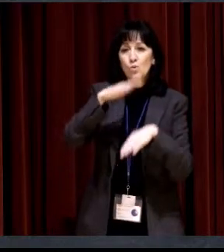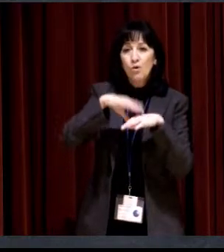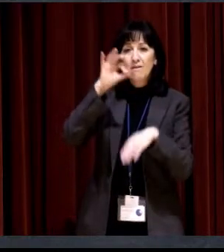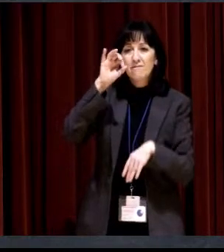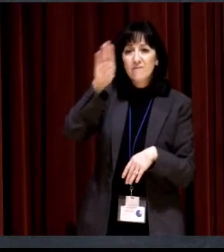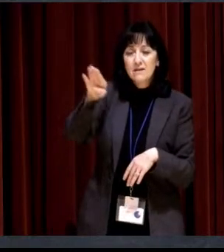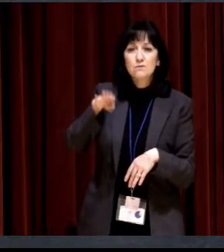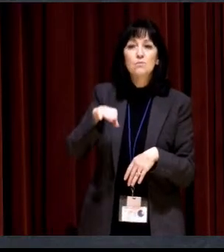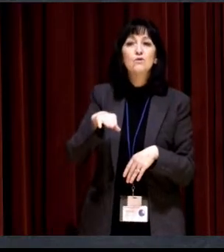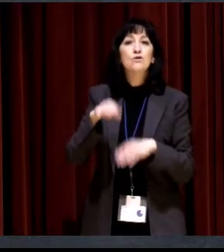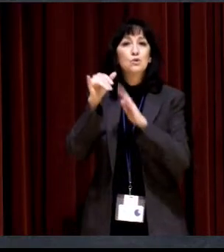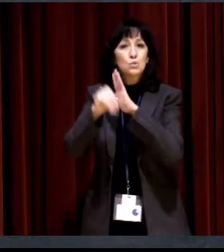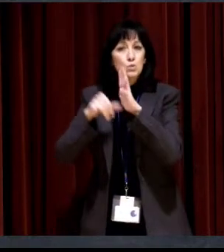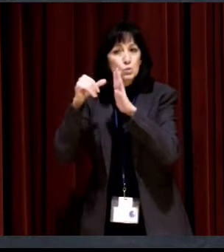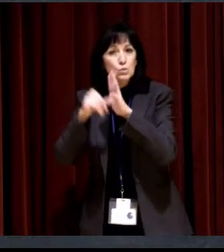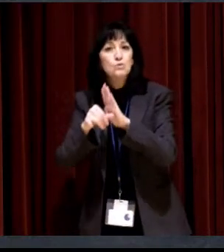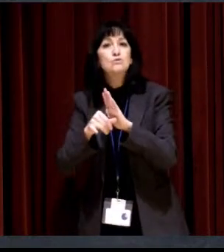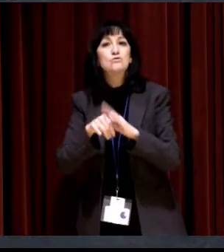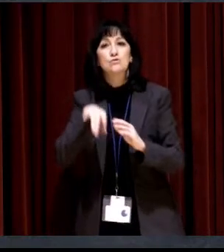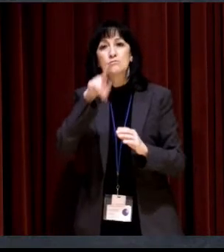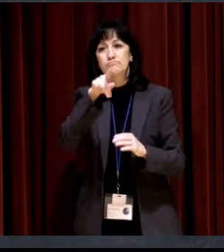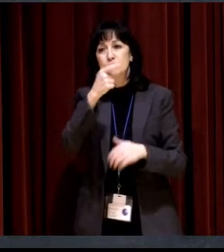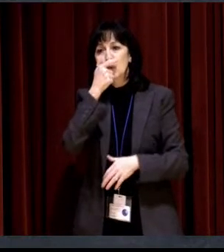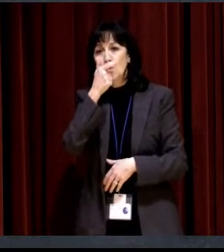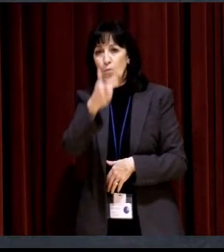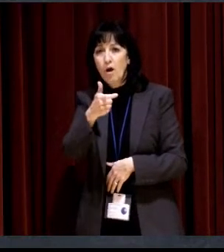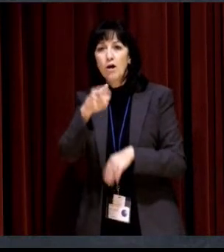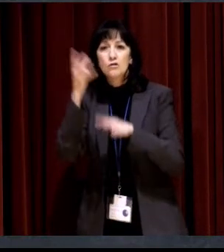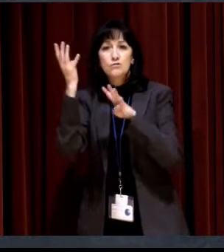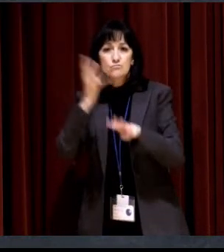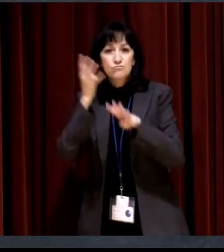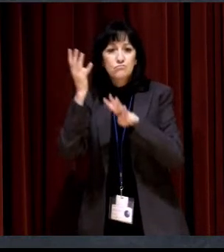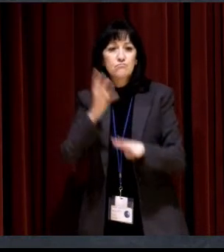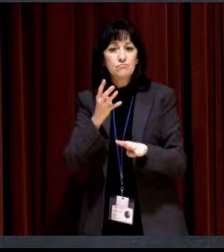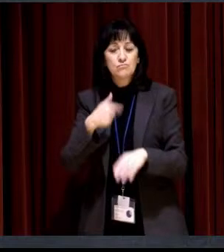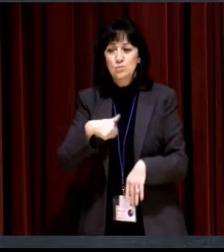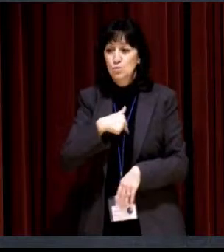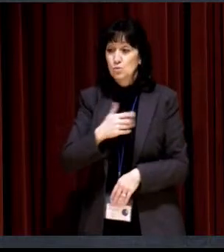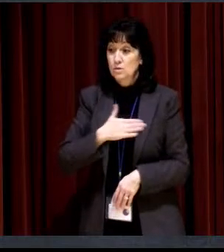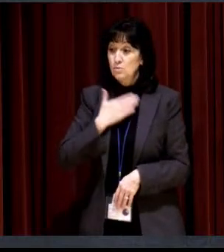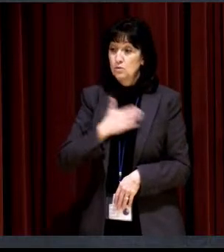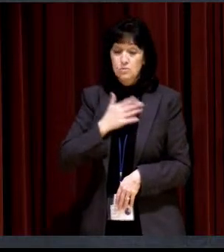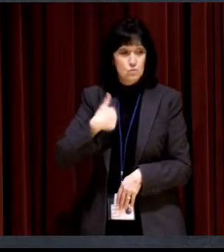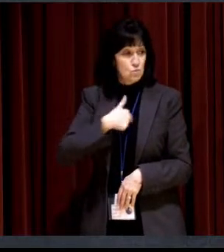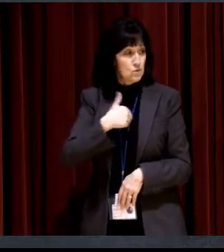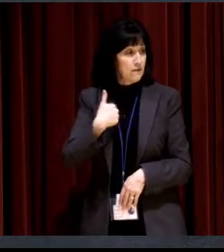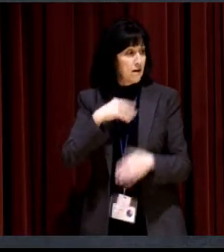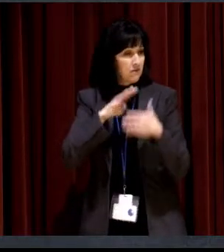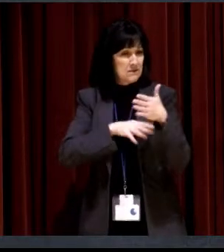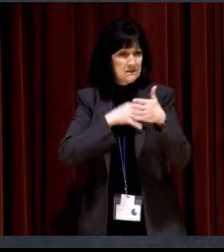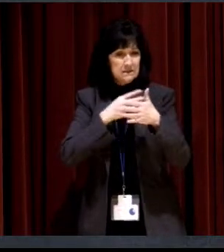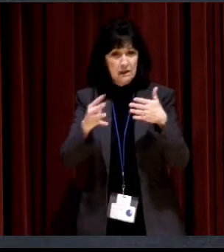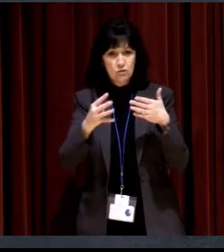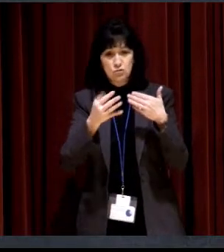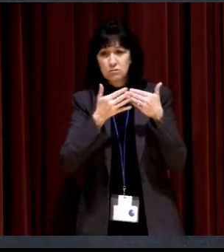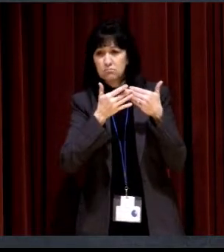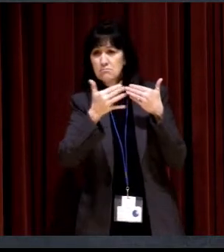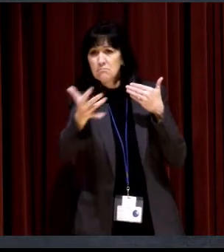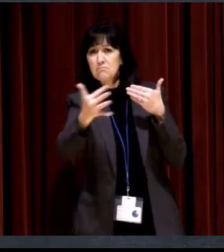and YouTube, we appreciate. We have somebody have the schedule. John, can you?